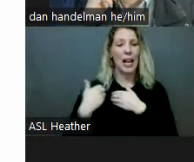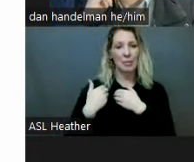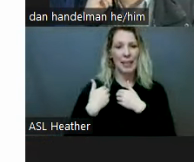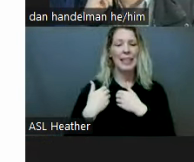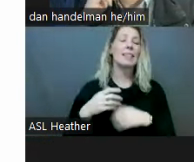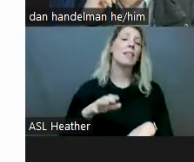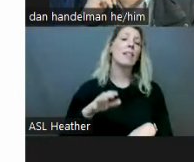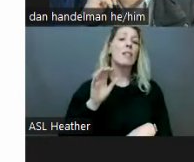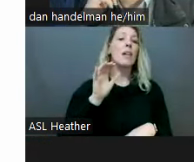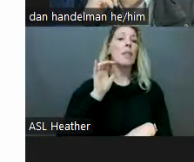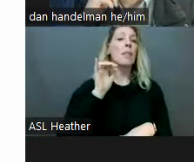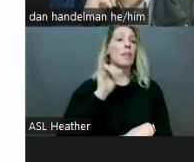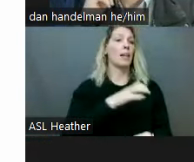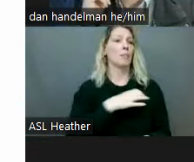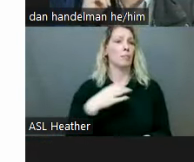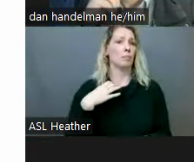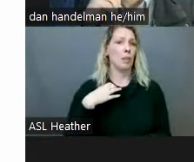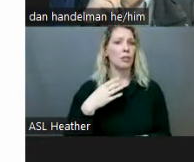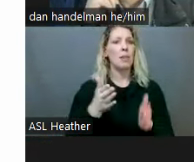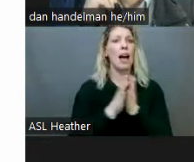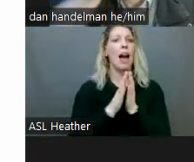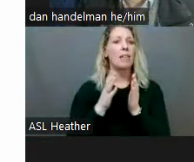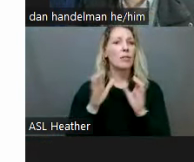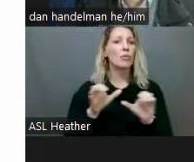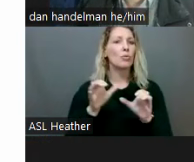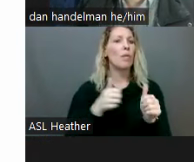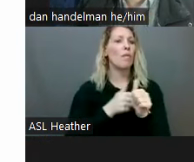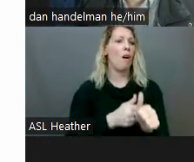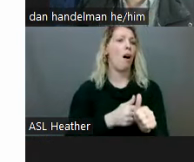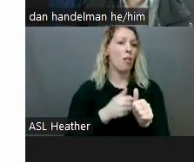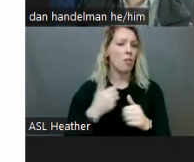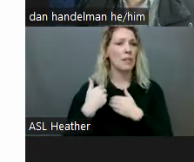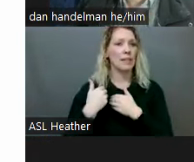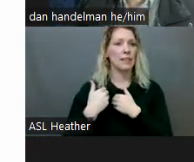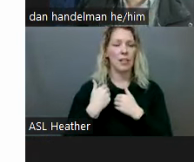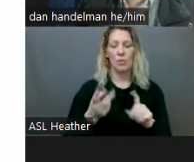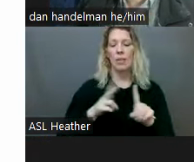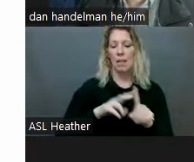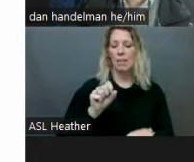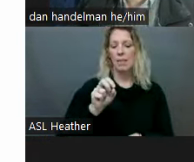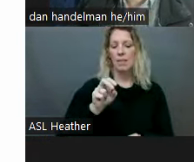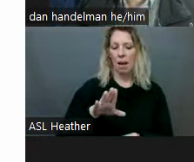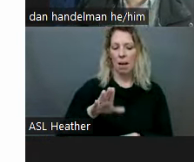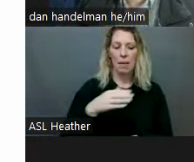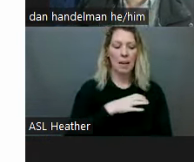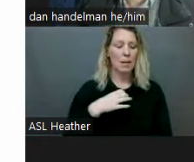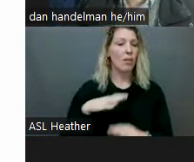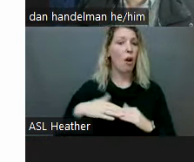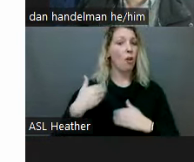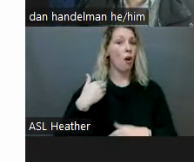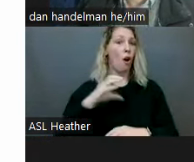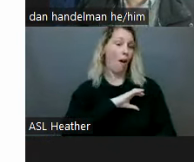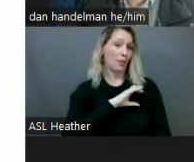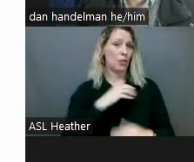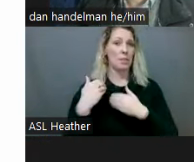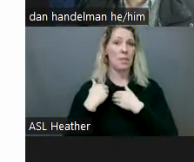Accountability Commission was asked to complete the following tasks, which were assigned to the subcommittee on officer accountability: